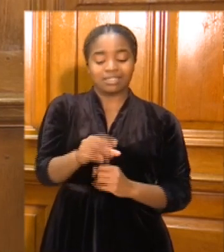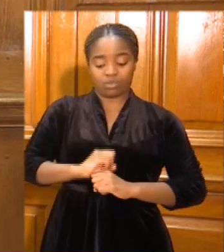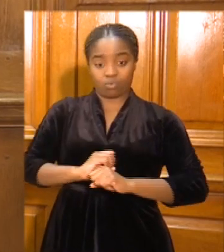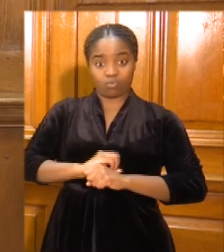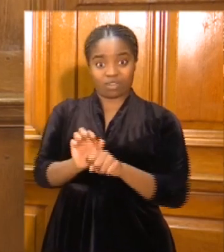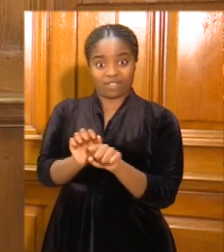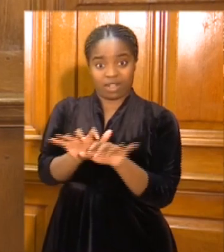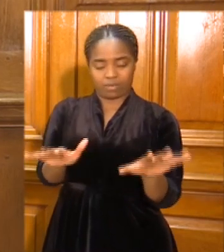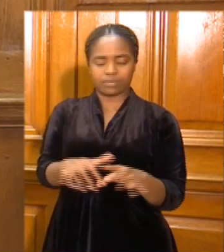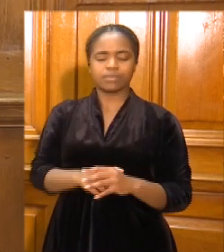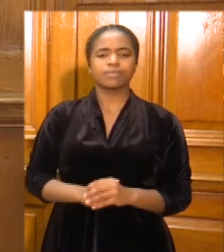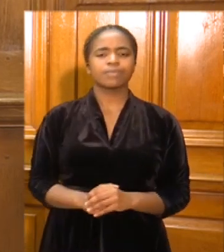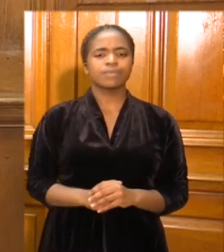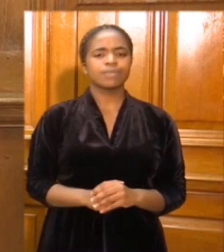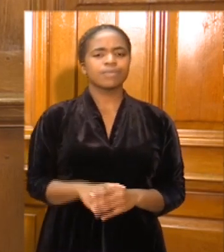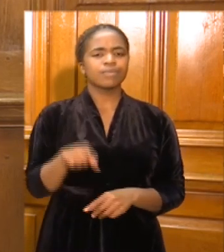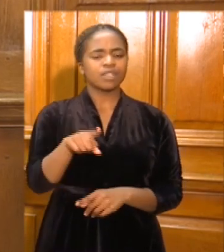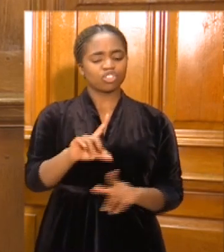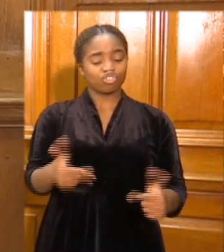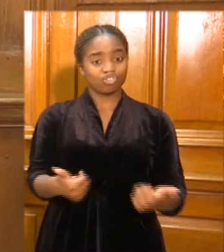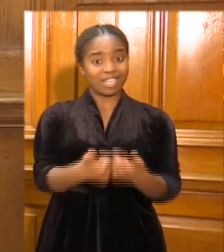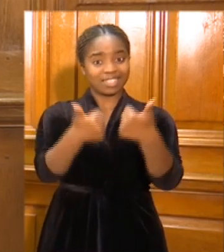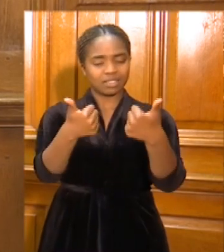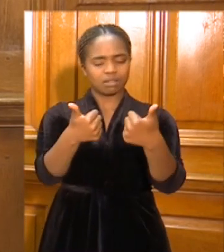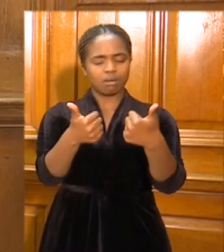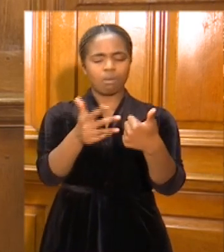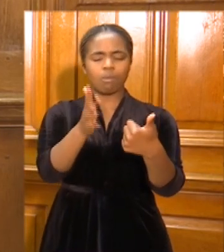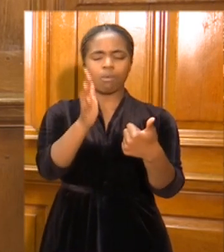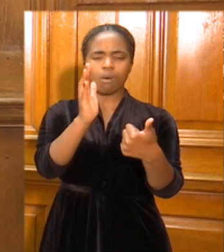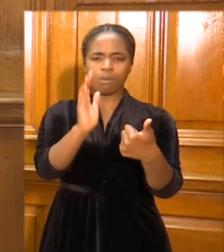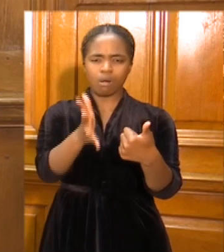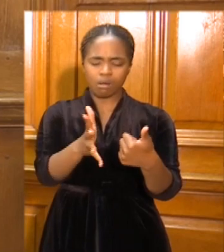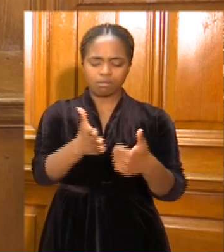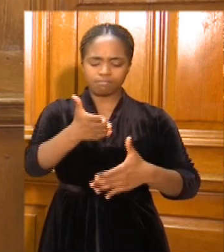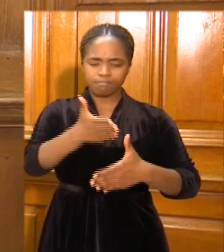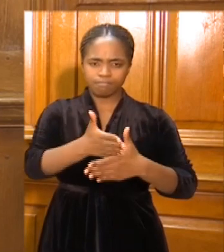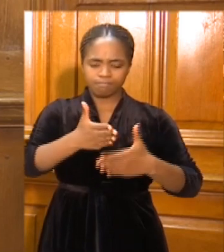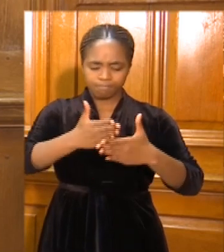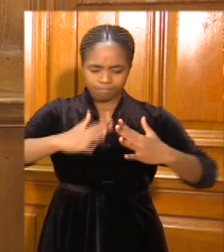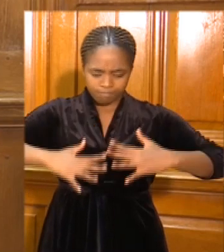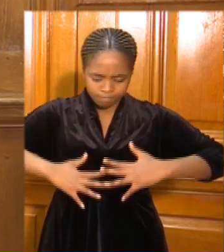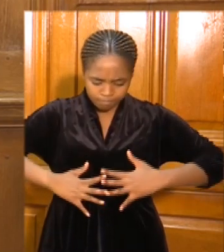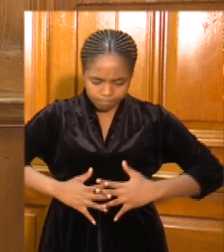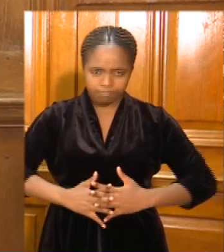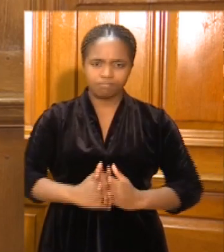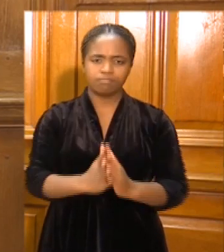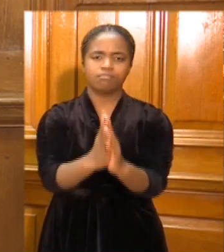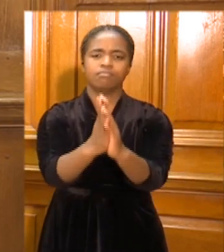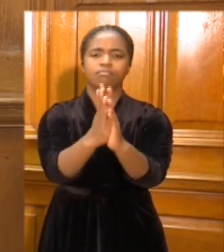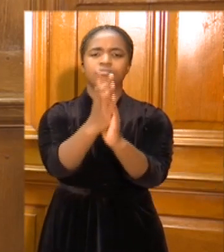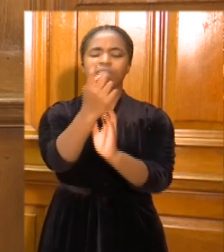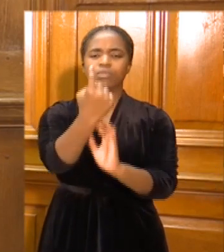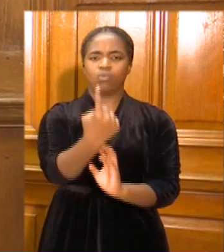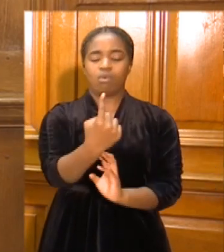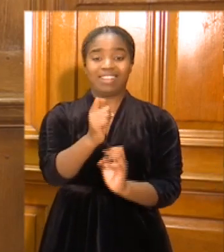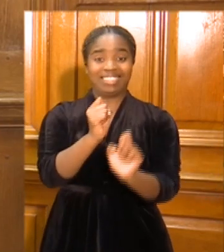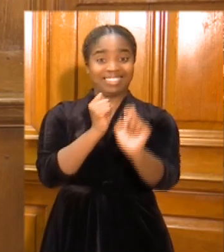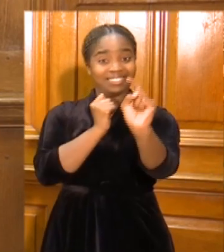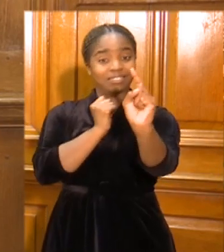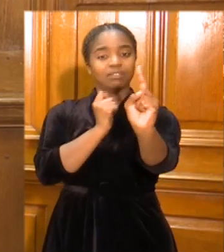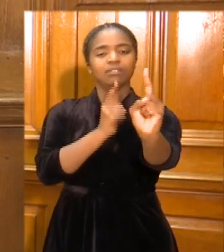meeting this grave challenge, we will move ahead as one people, united in action and determined that we